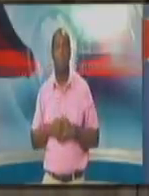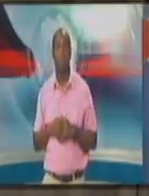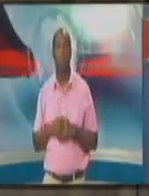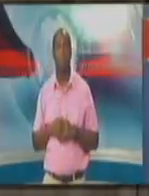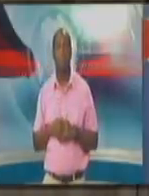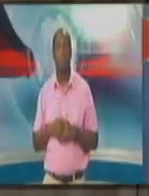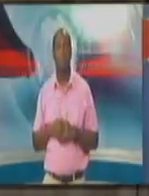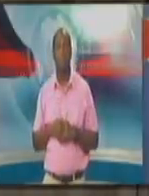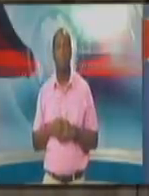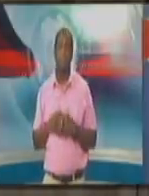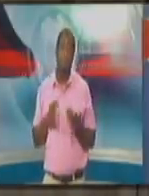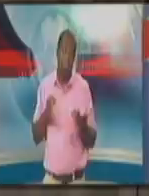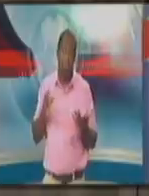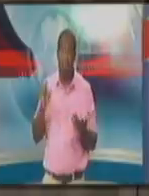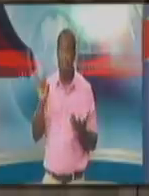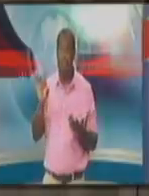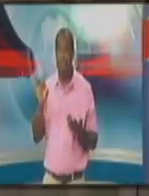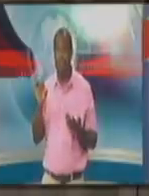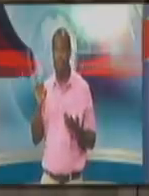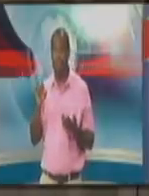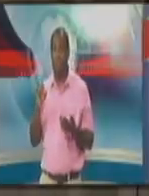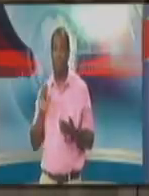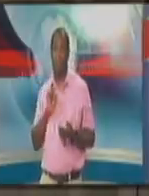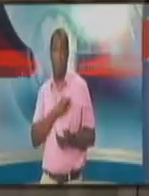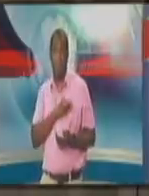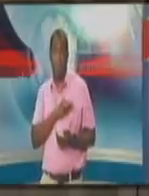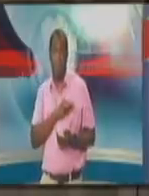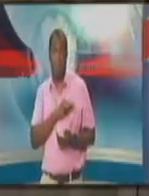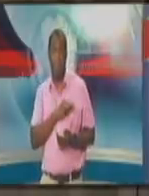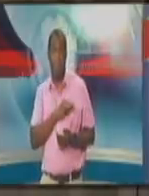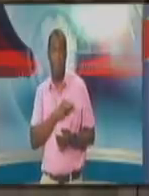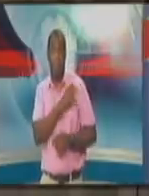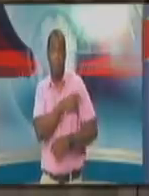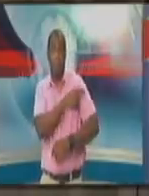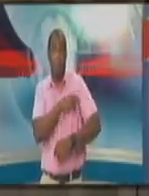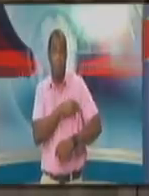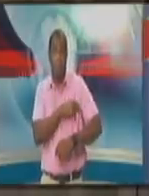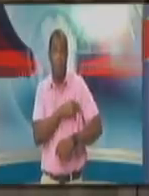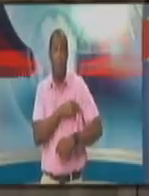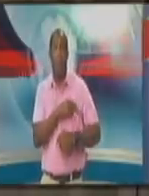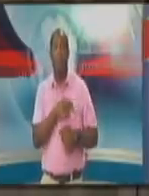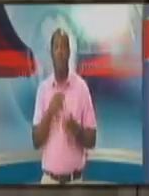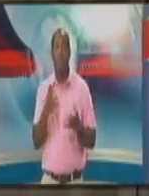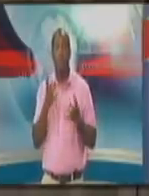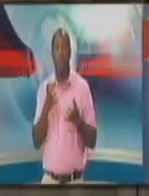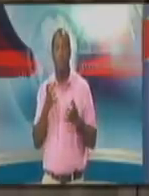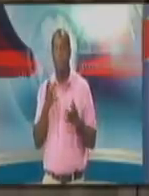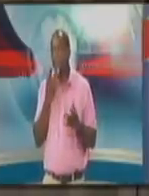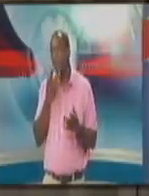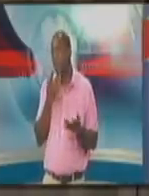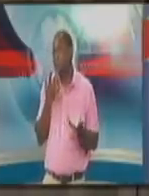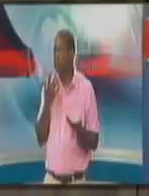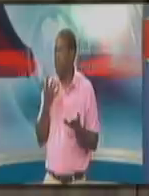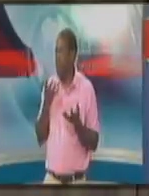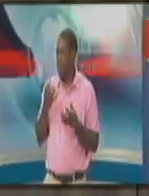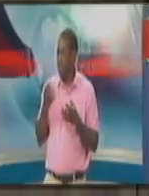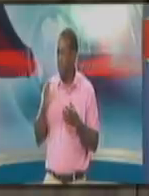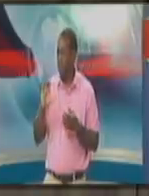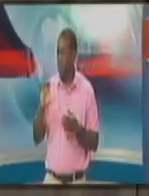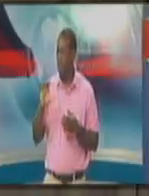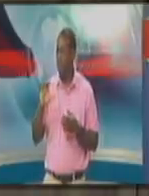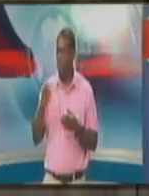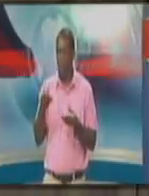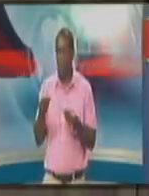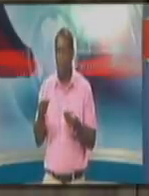to a surgical mask. That is their personal choice. In other instances, they would have not worn a mask at all. So because we have